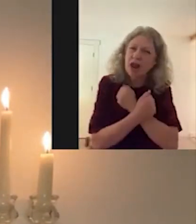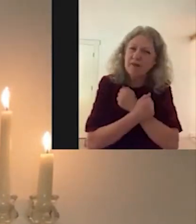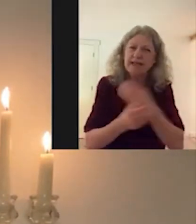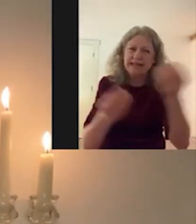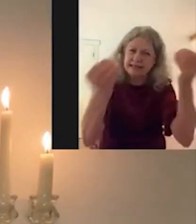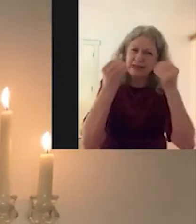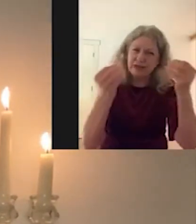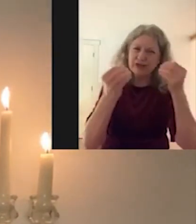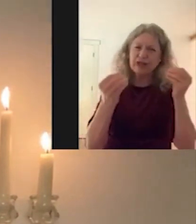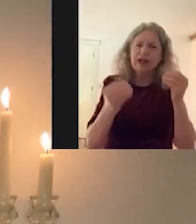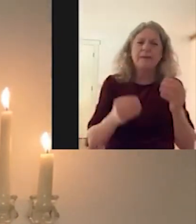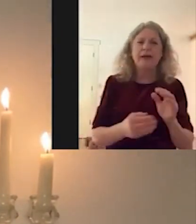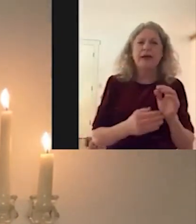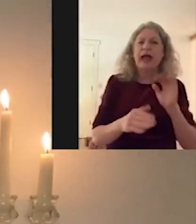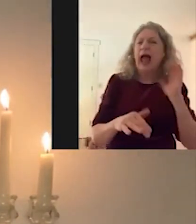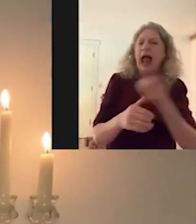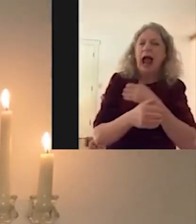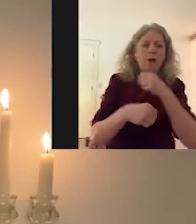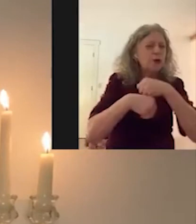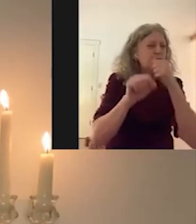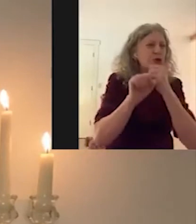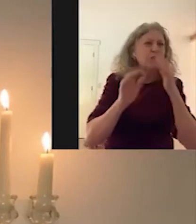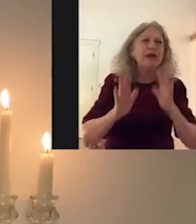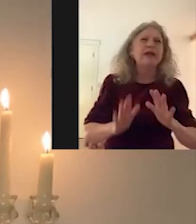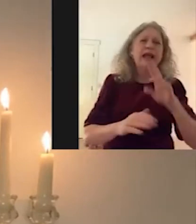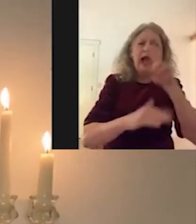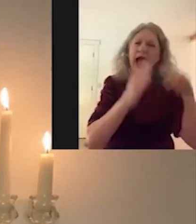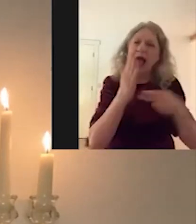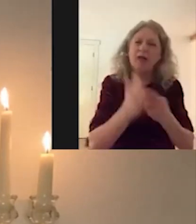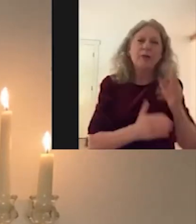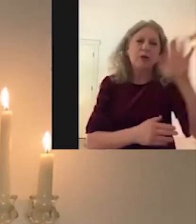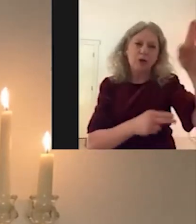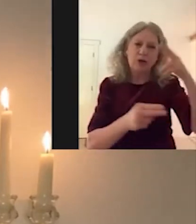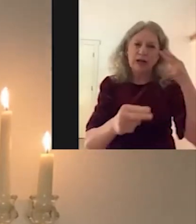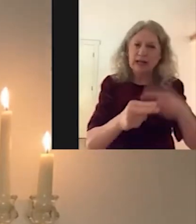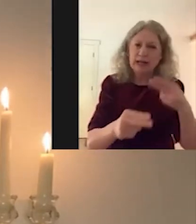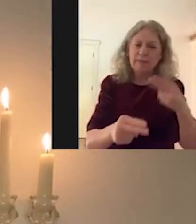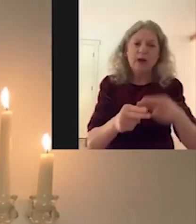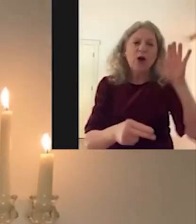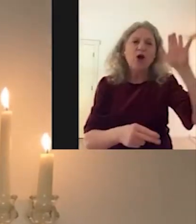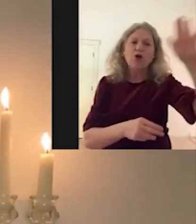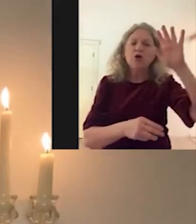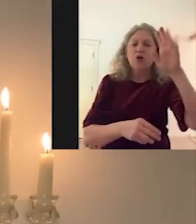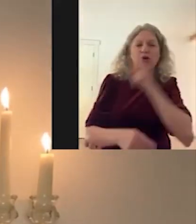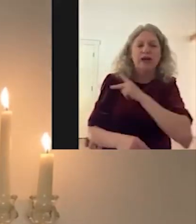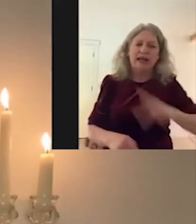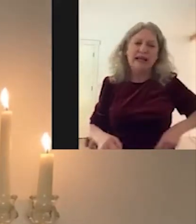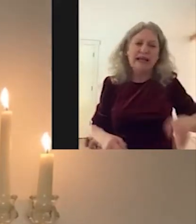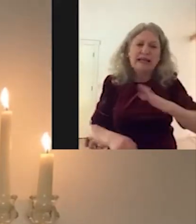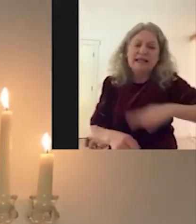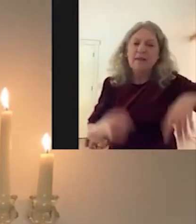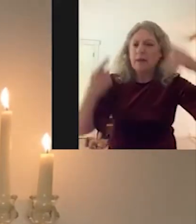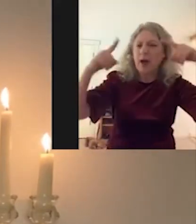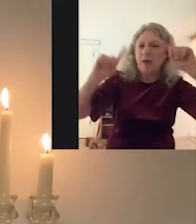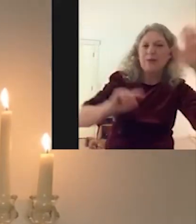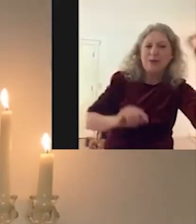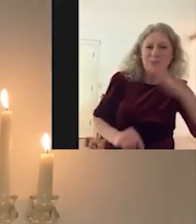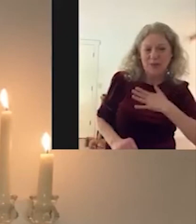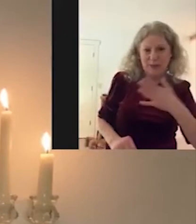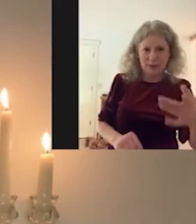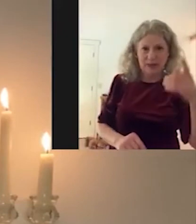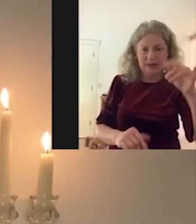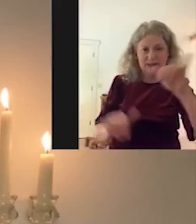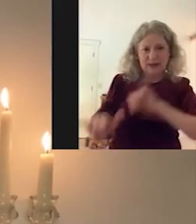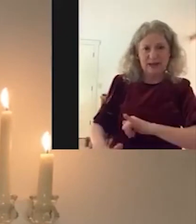Our Creator in heaven, hallowed be your name. Your kingdom come, your will be done, on earth as